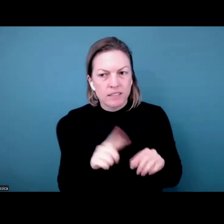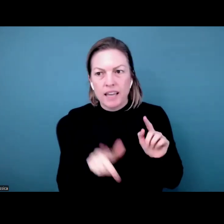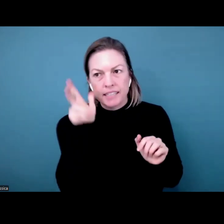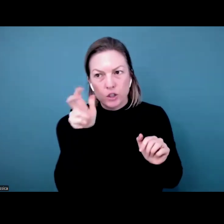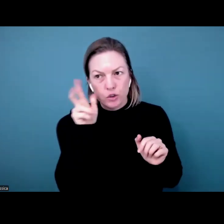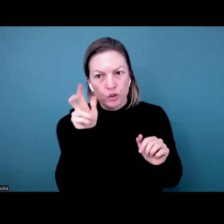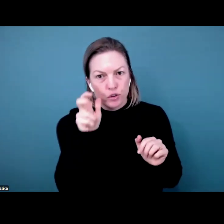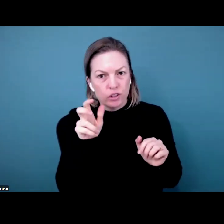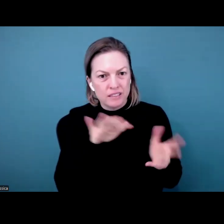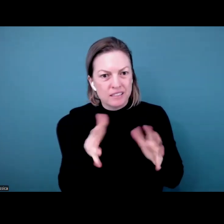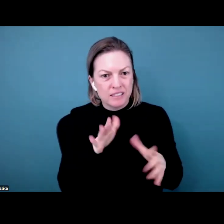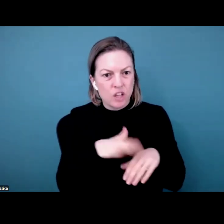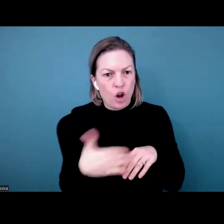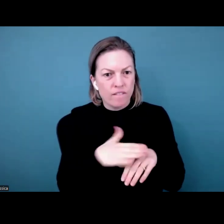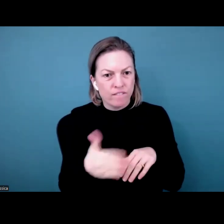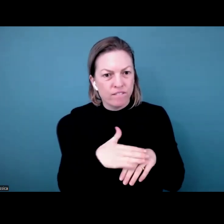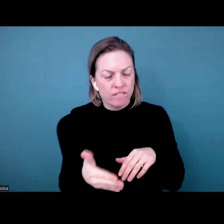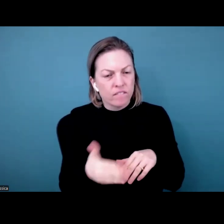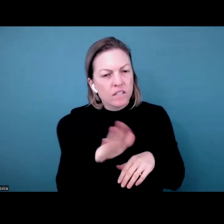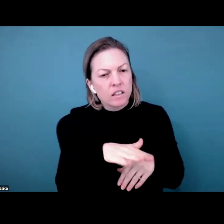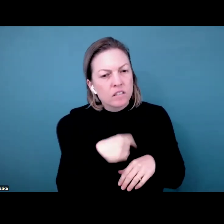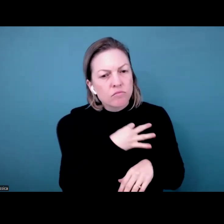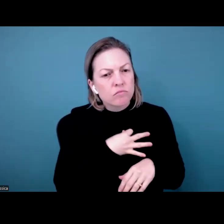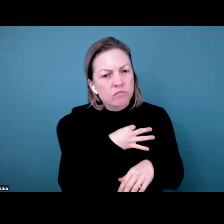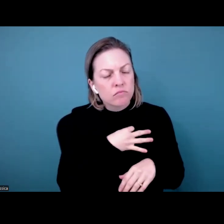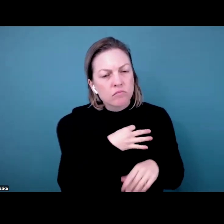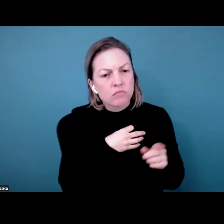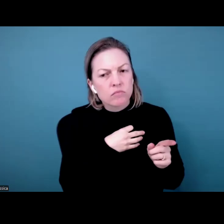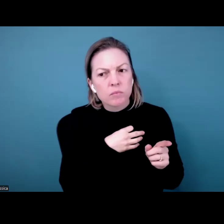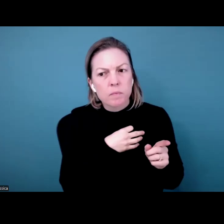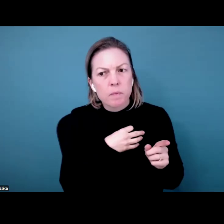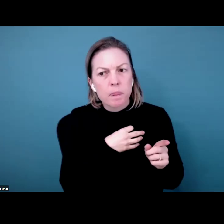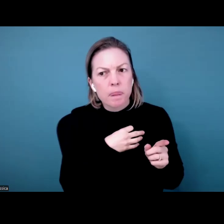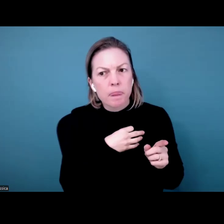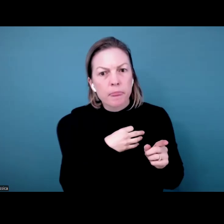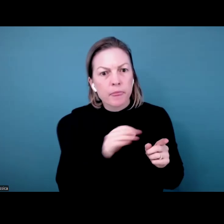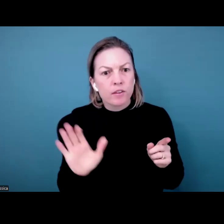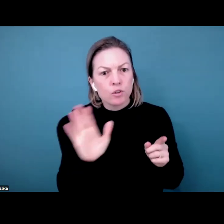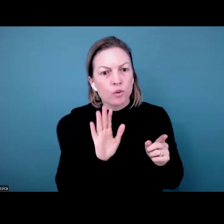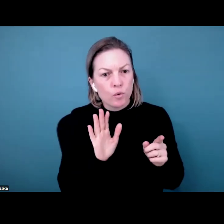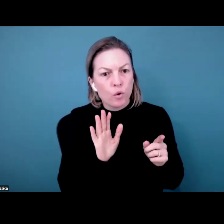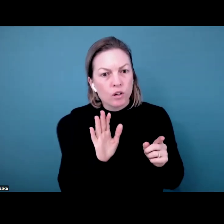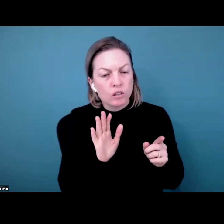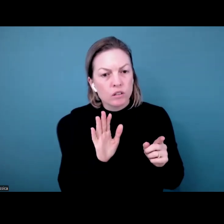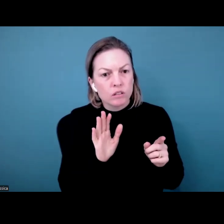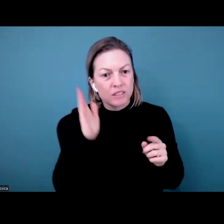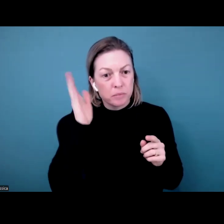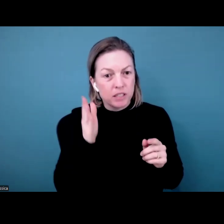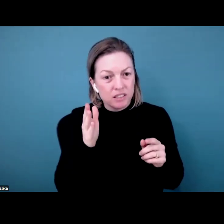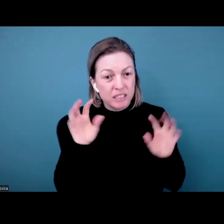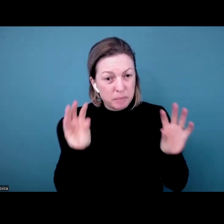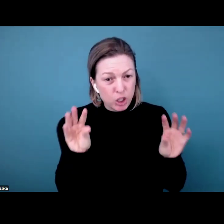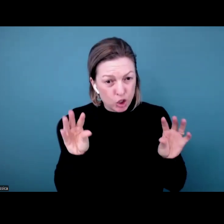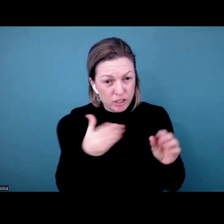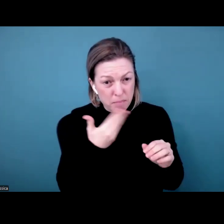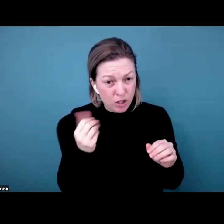It is cutting in and out. I'm wondering if um, your speakers would be better